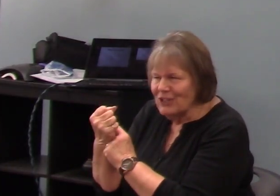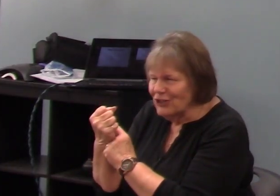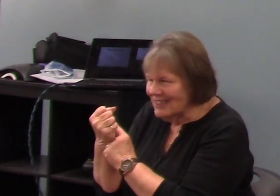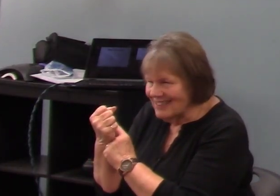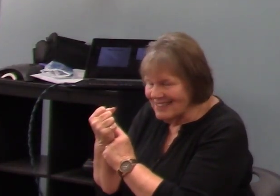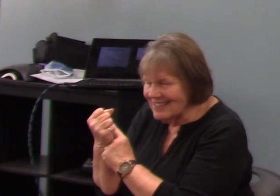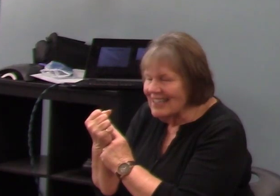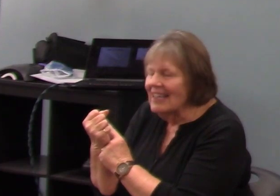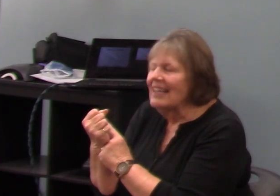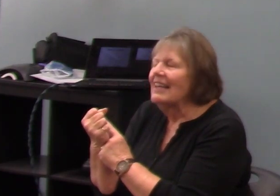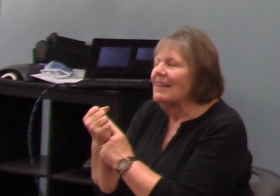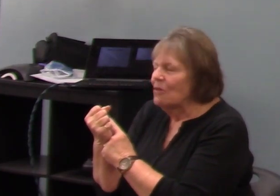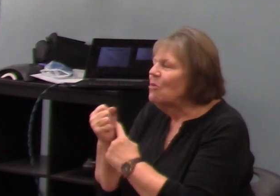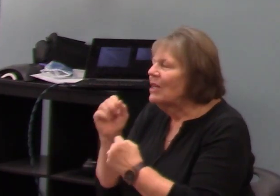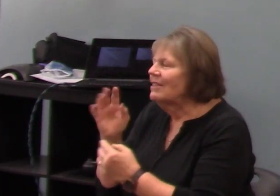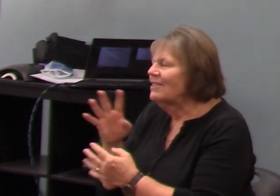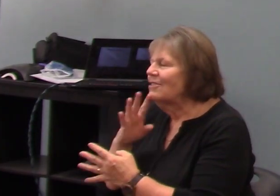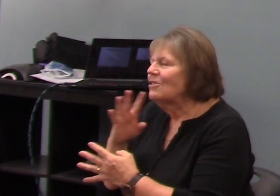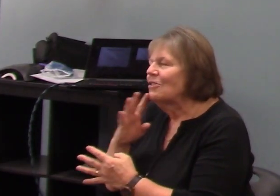thought, and that's fine.